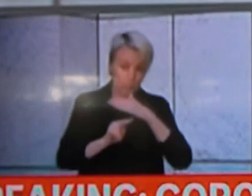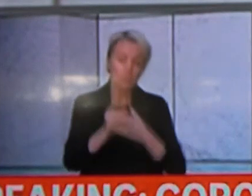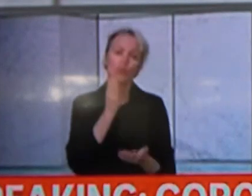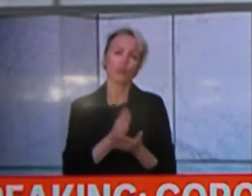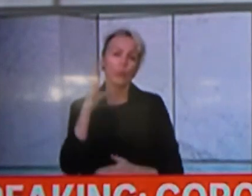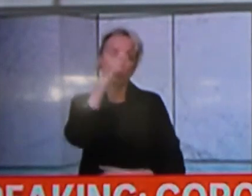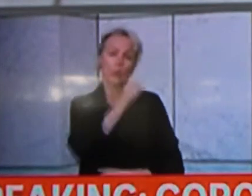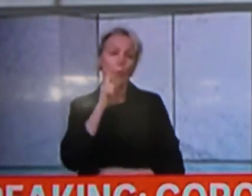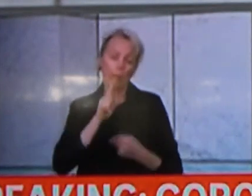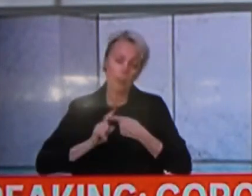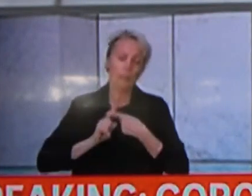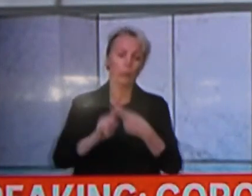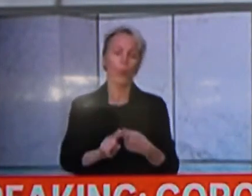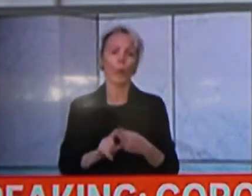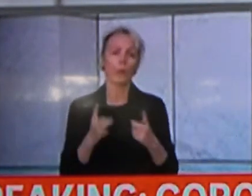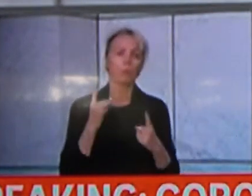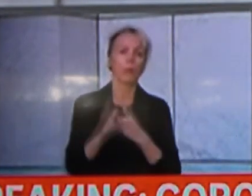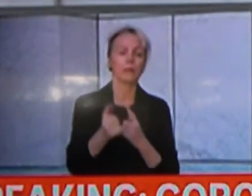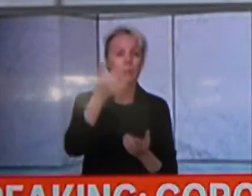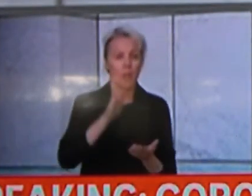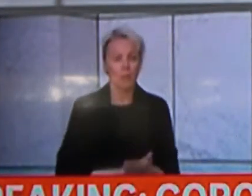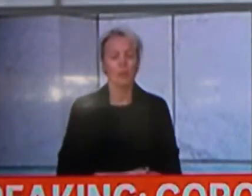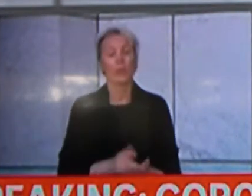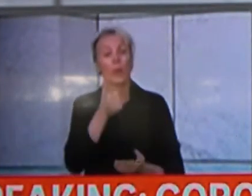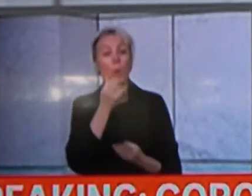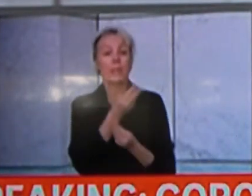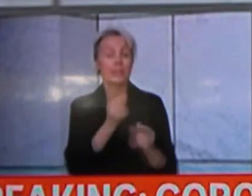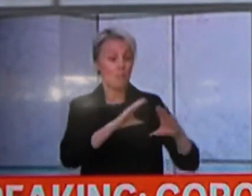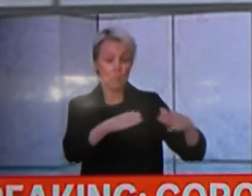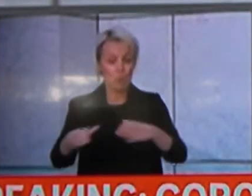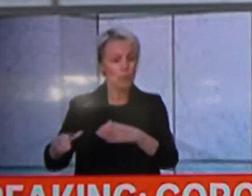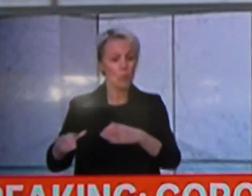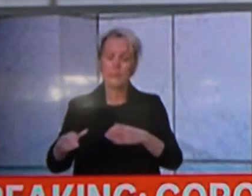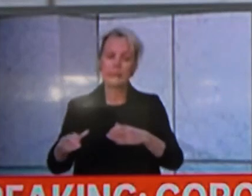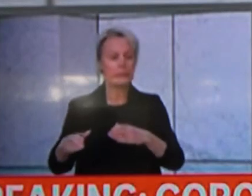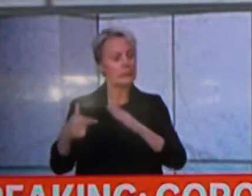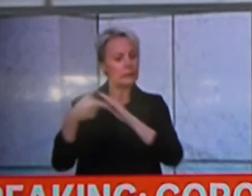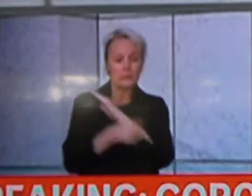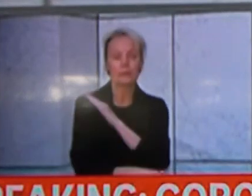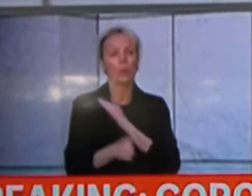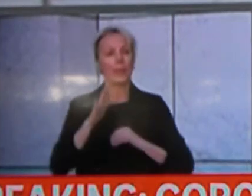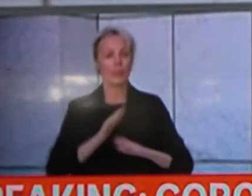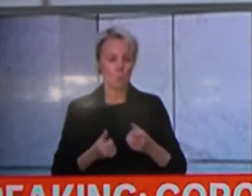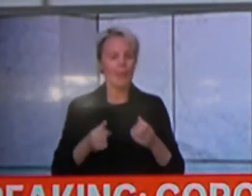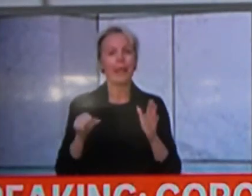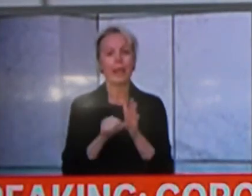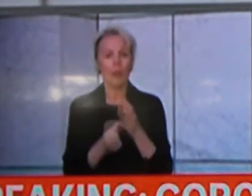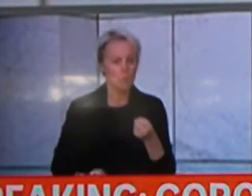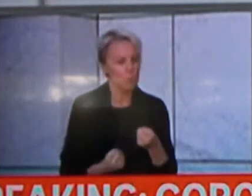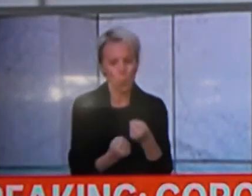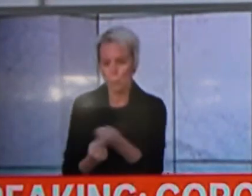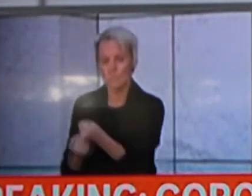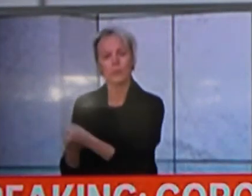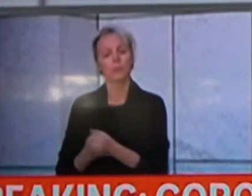time, and we know that those vulnerable groups may need additional income support during those periods. So yes, it will